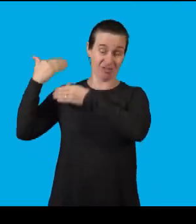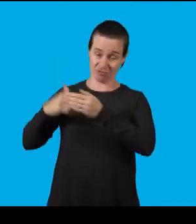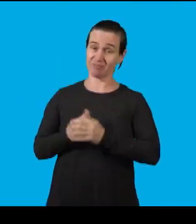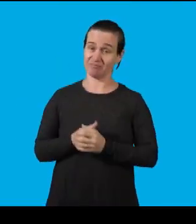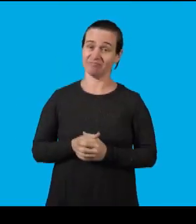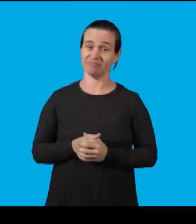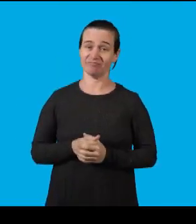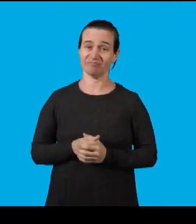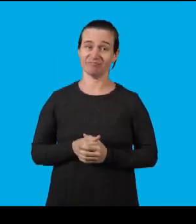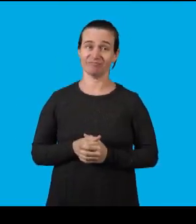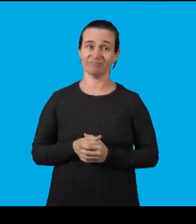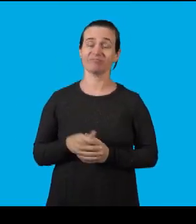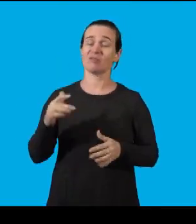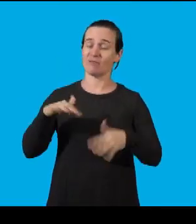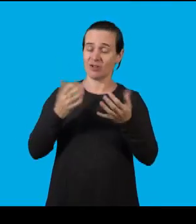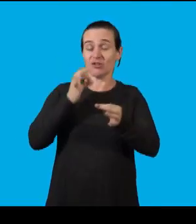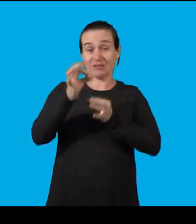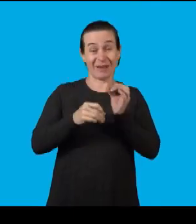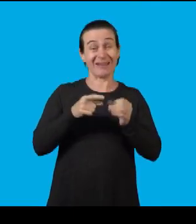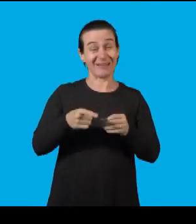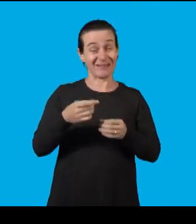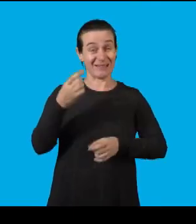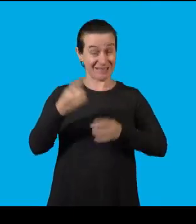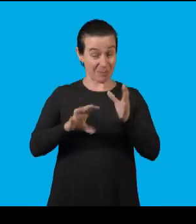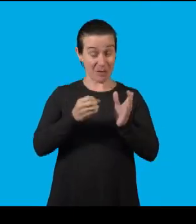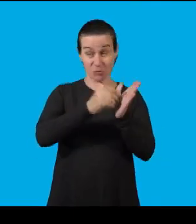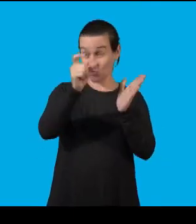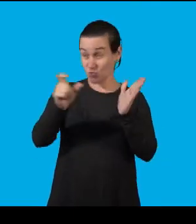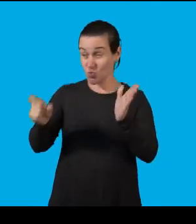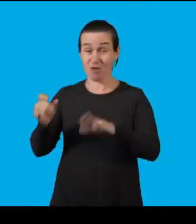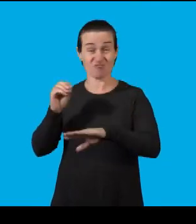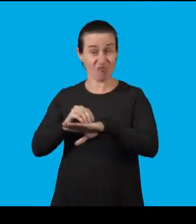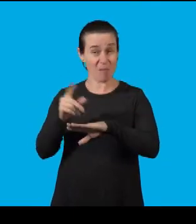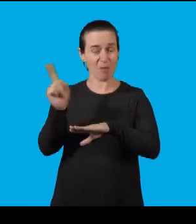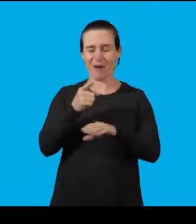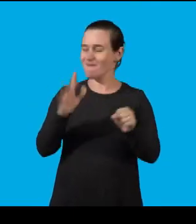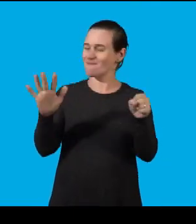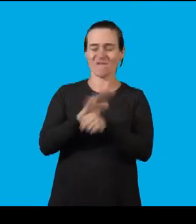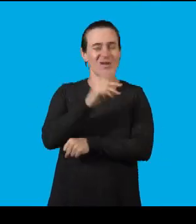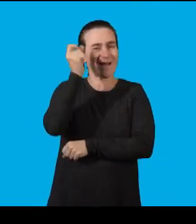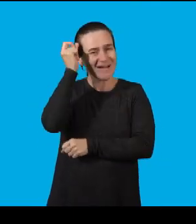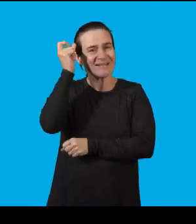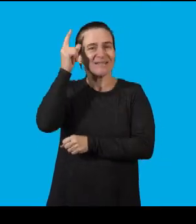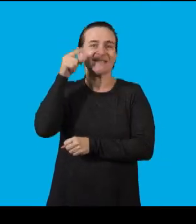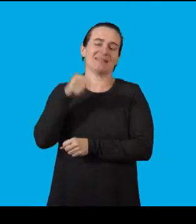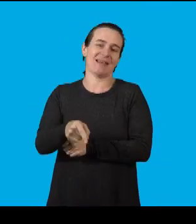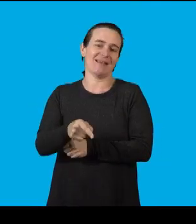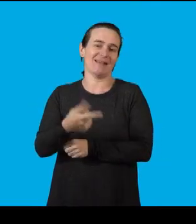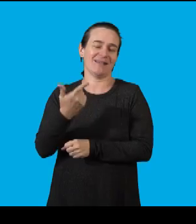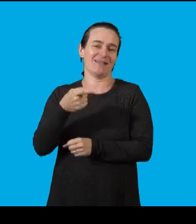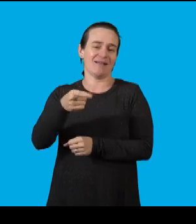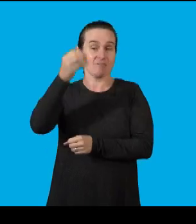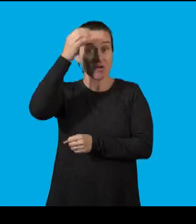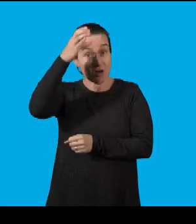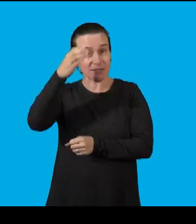history. Okay, I've already told you that the skills problem is the lack of comprehension